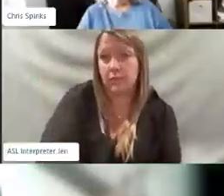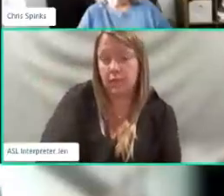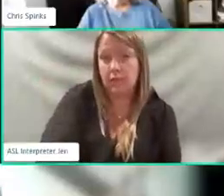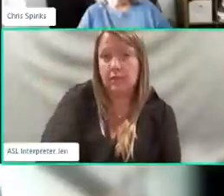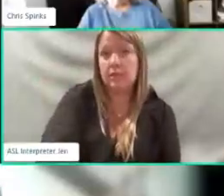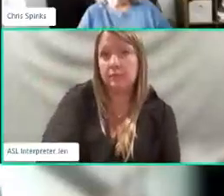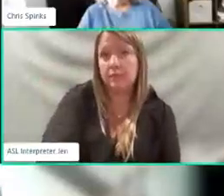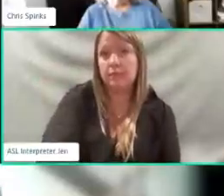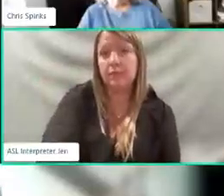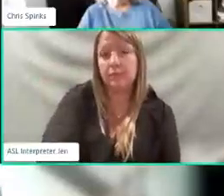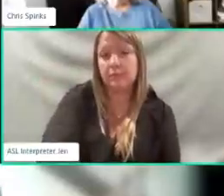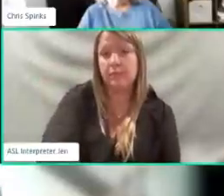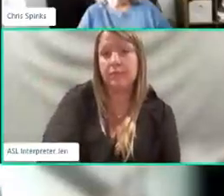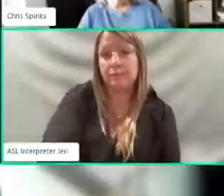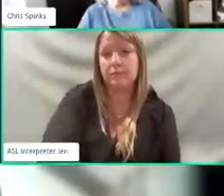Yes.